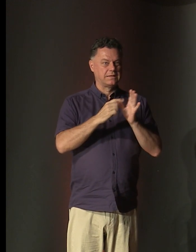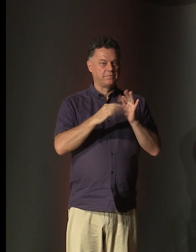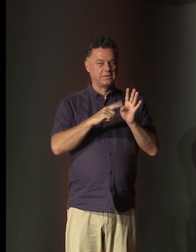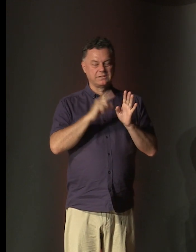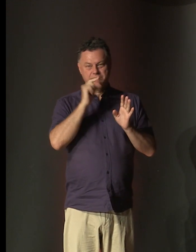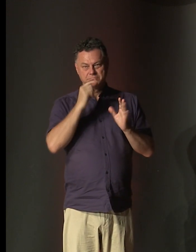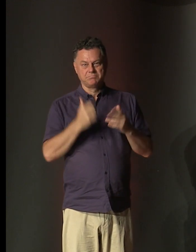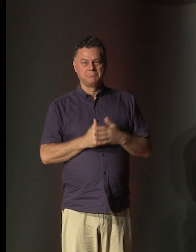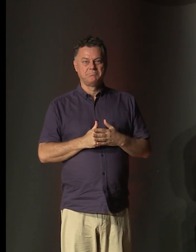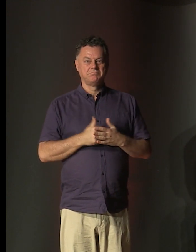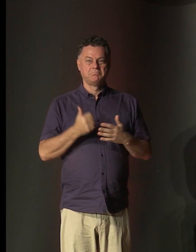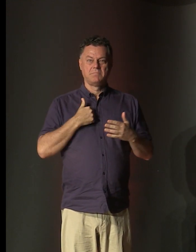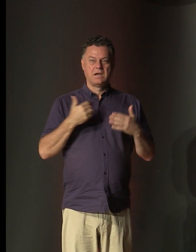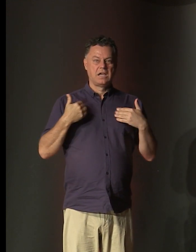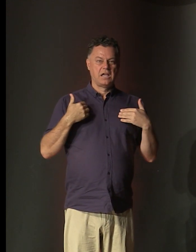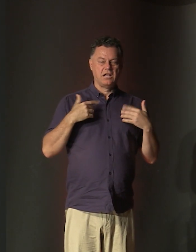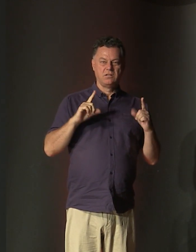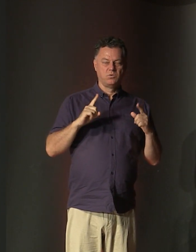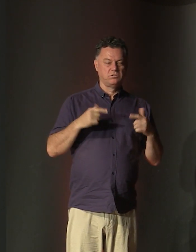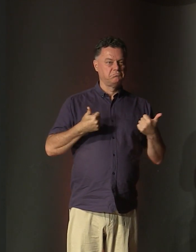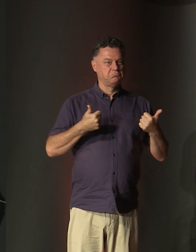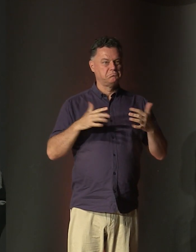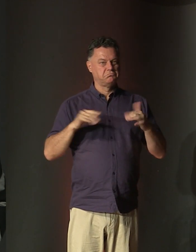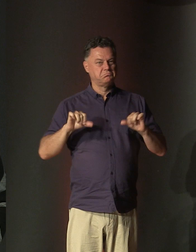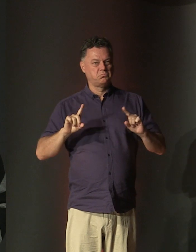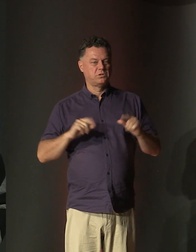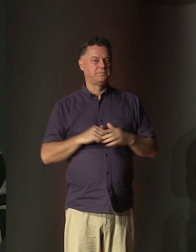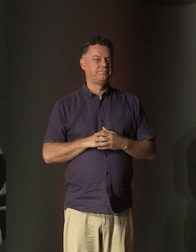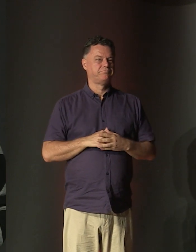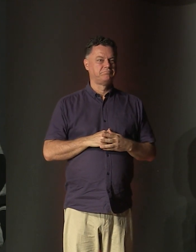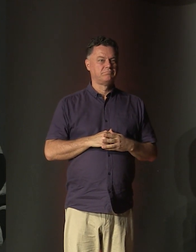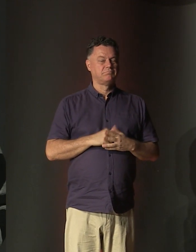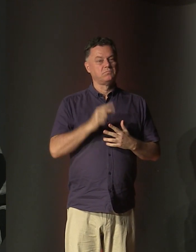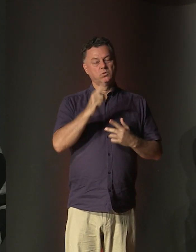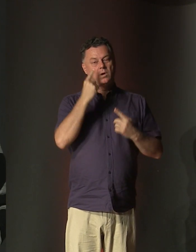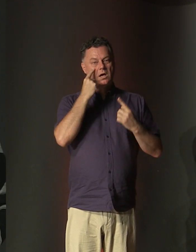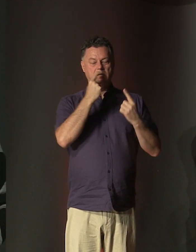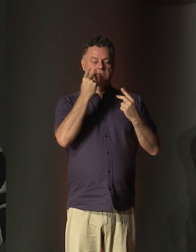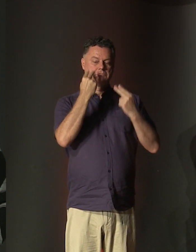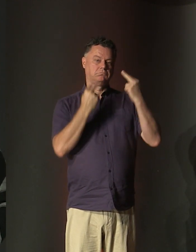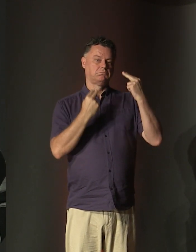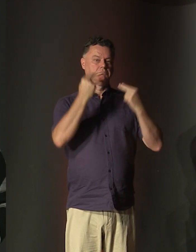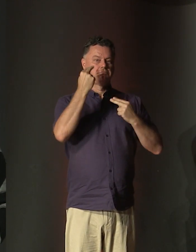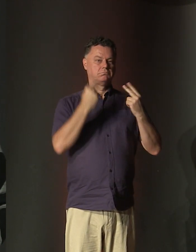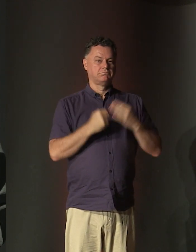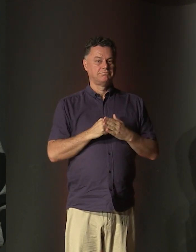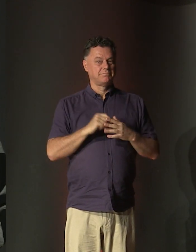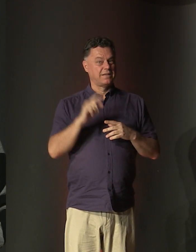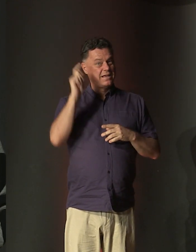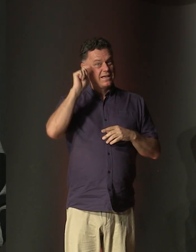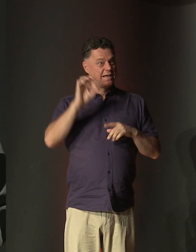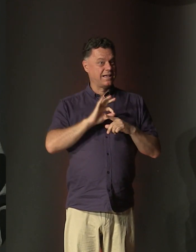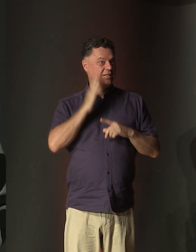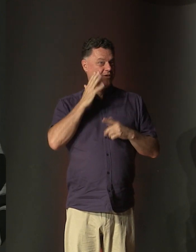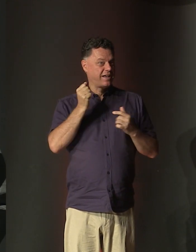about my health status? Even what you can see, the gray streaks in my